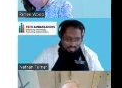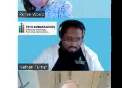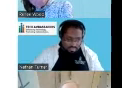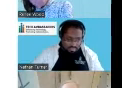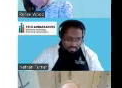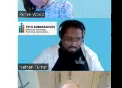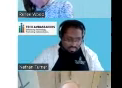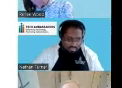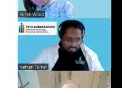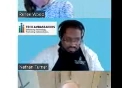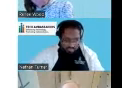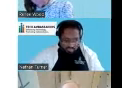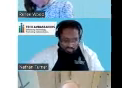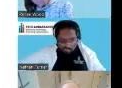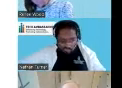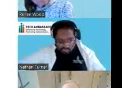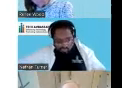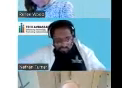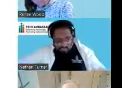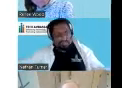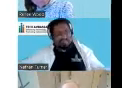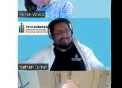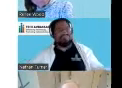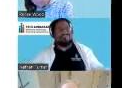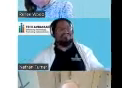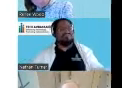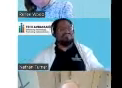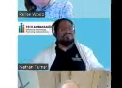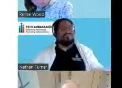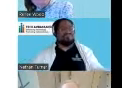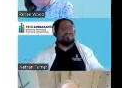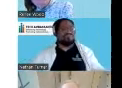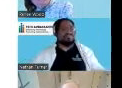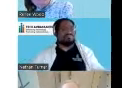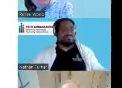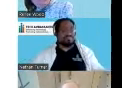going to give it just another few seconds here.